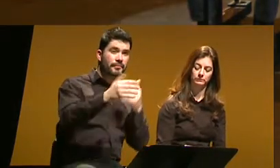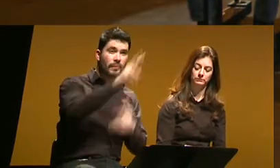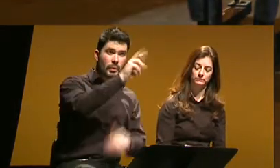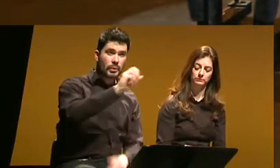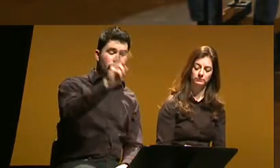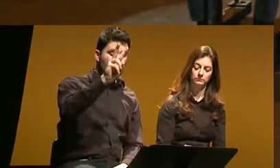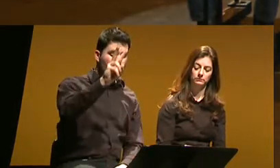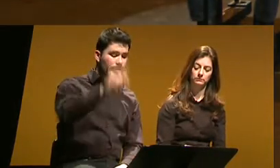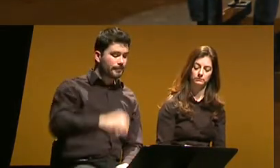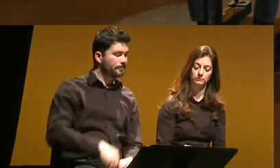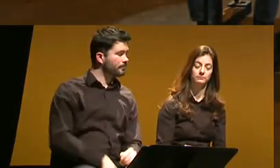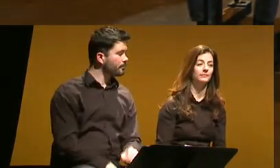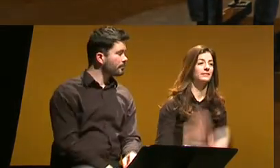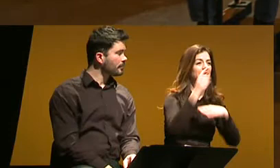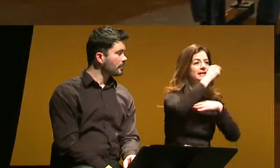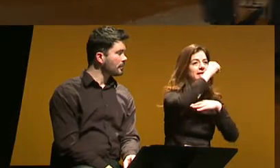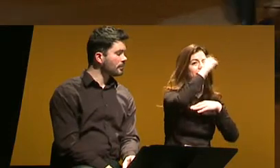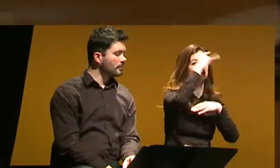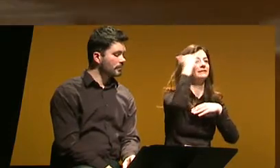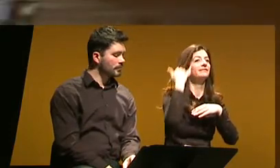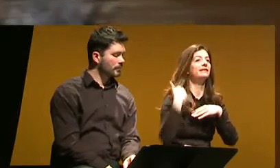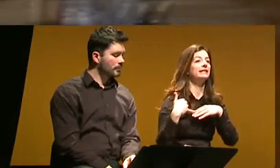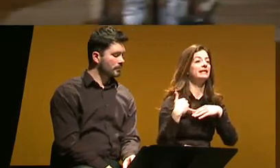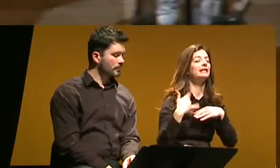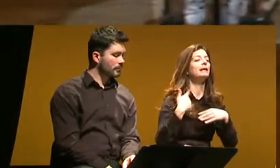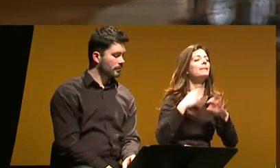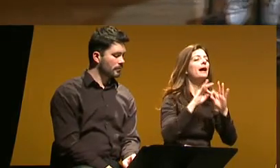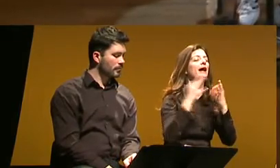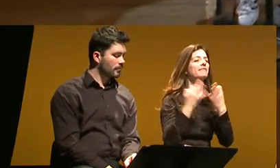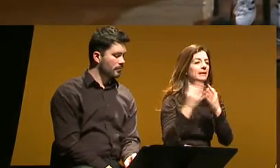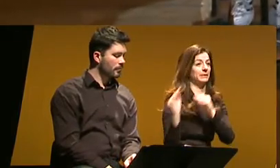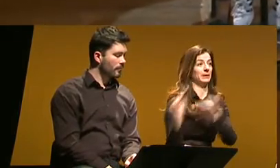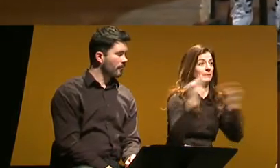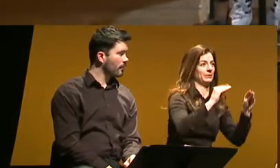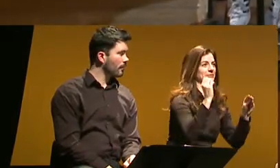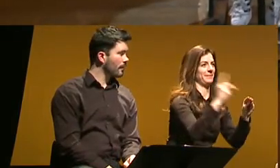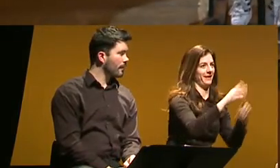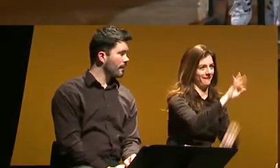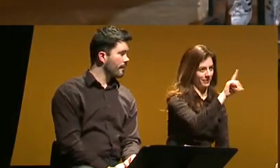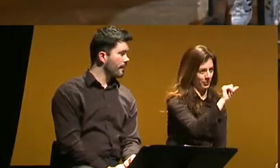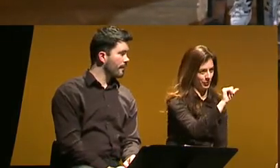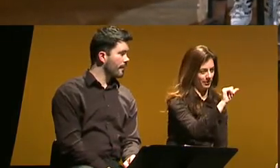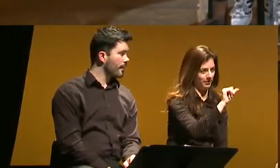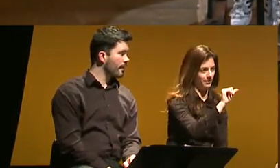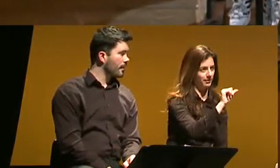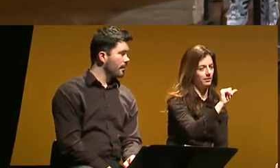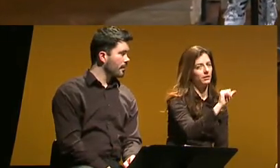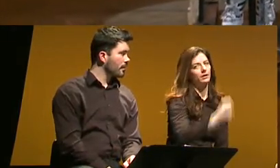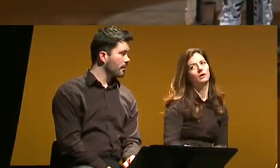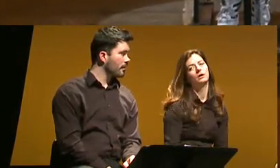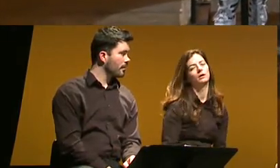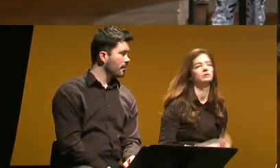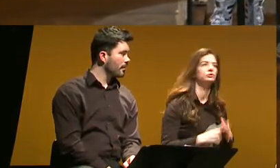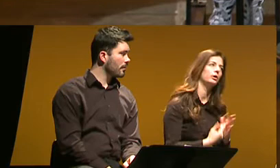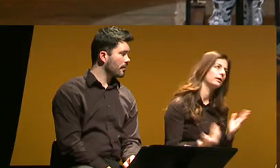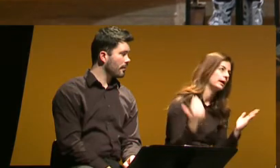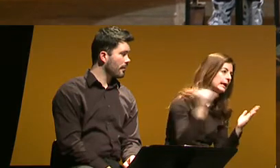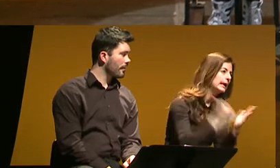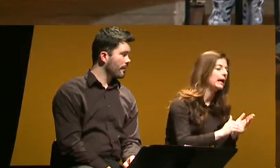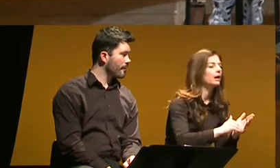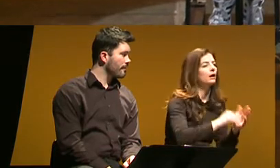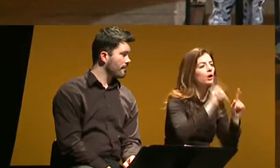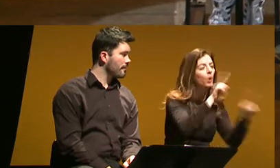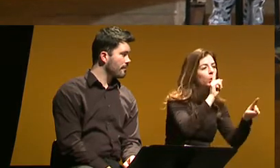2002. My family moves back to Florida. I have to start over again. I go to Cape Coral High